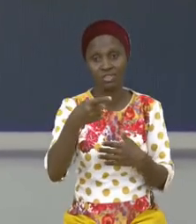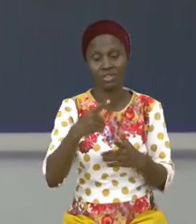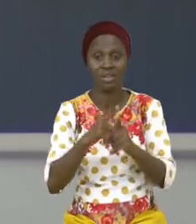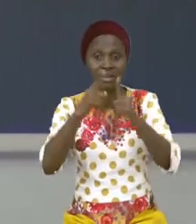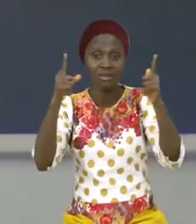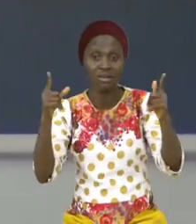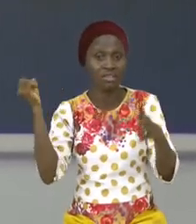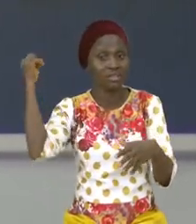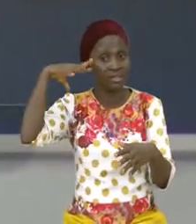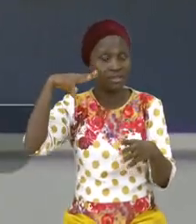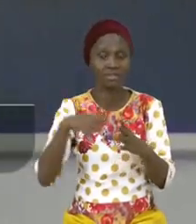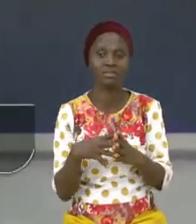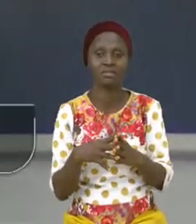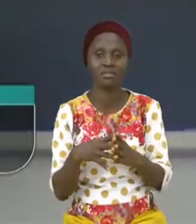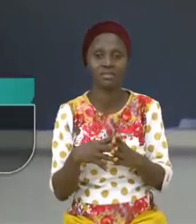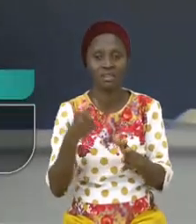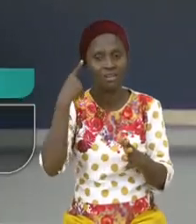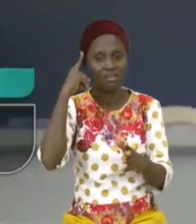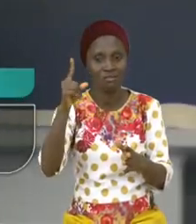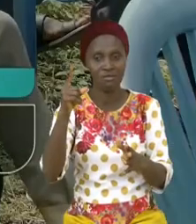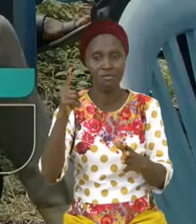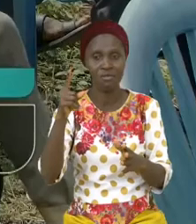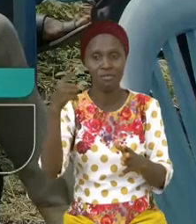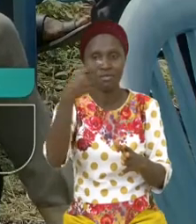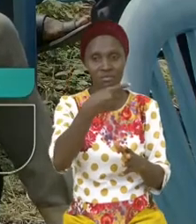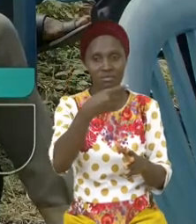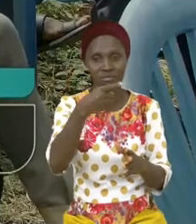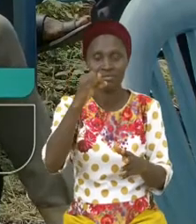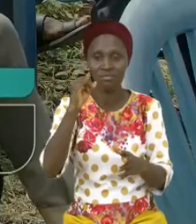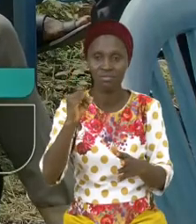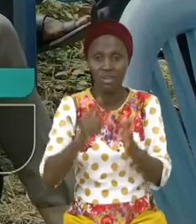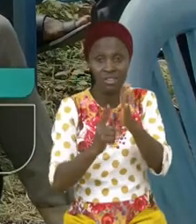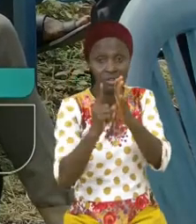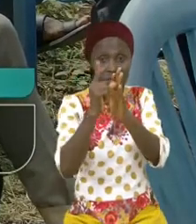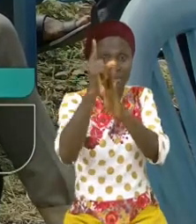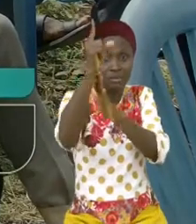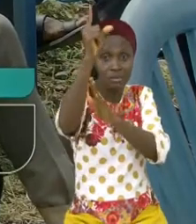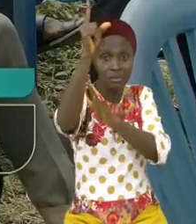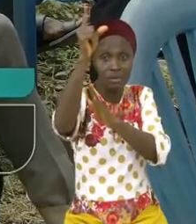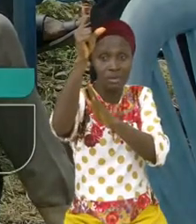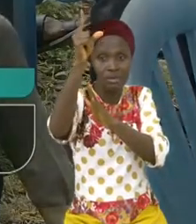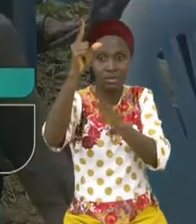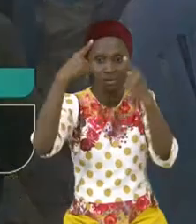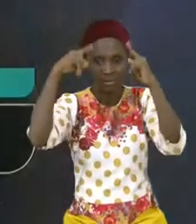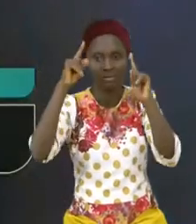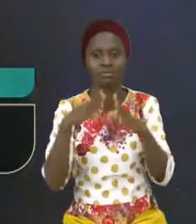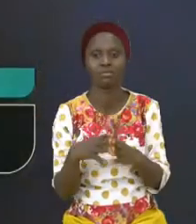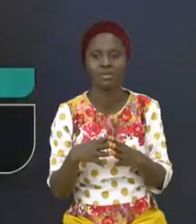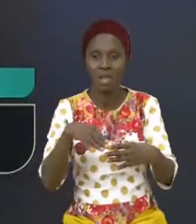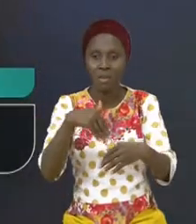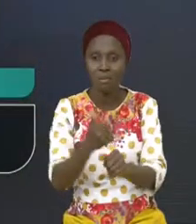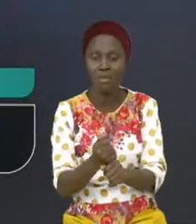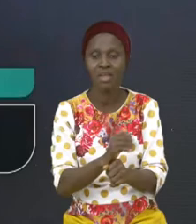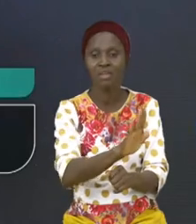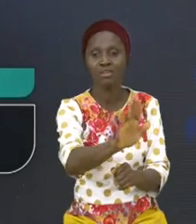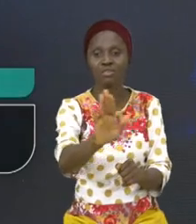great grace for giants goals make your goals giant goals make